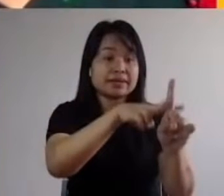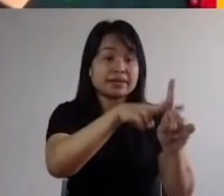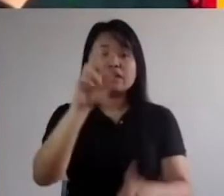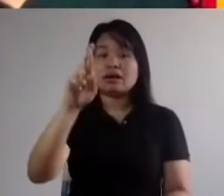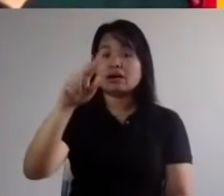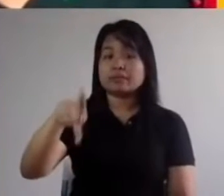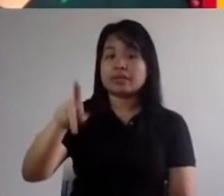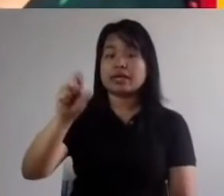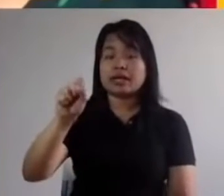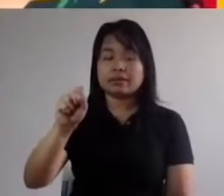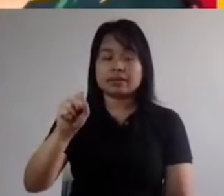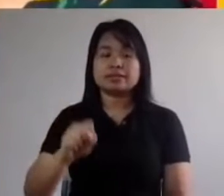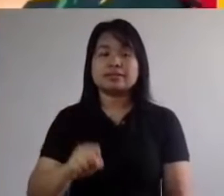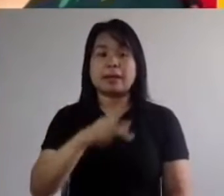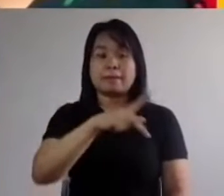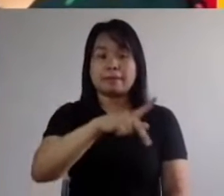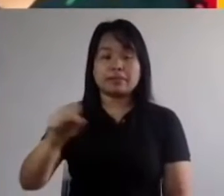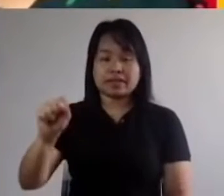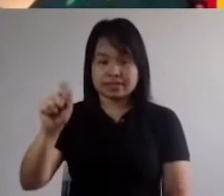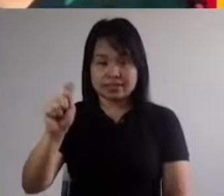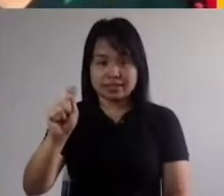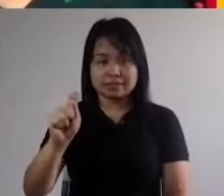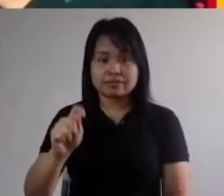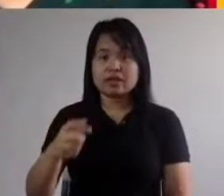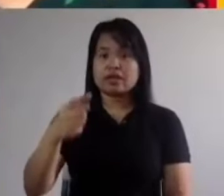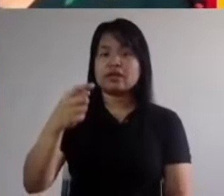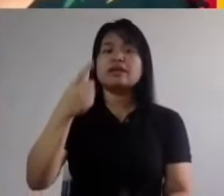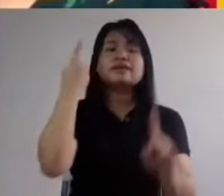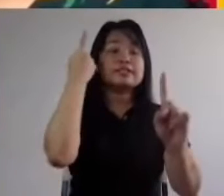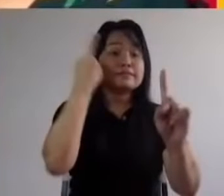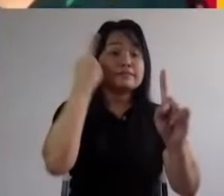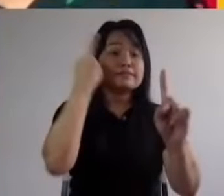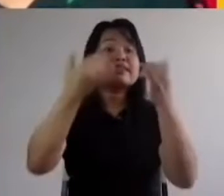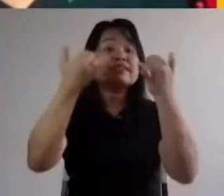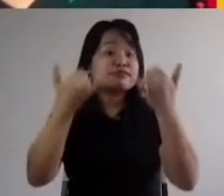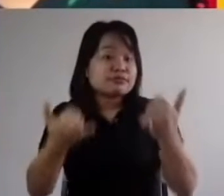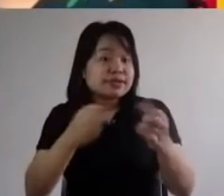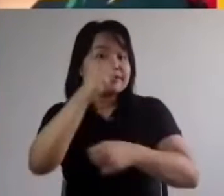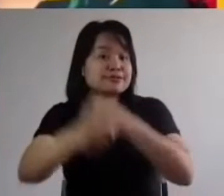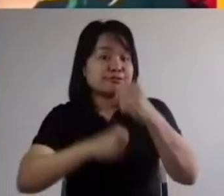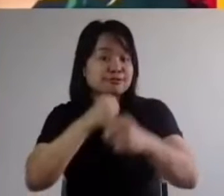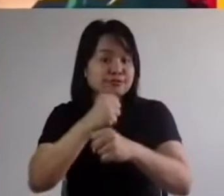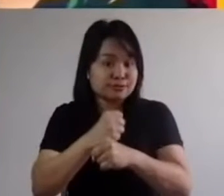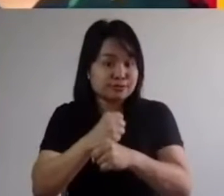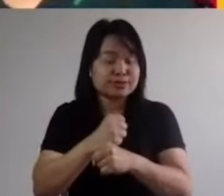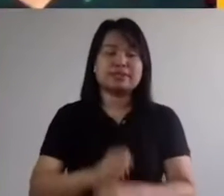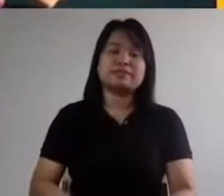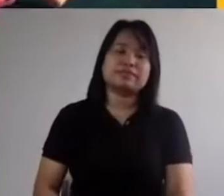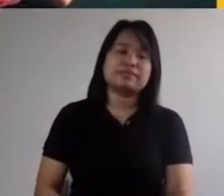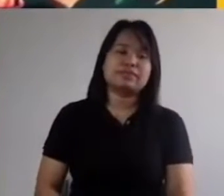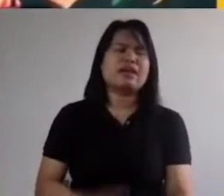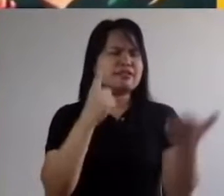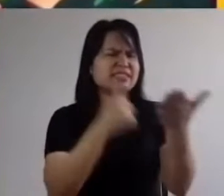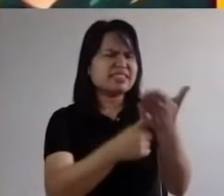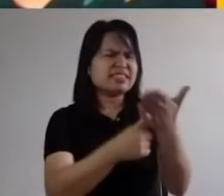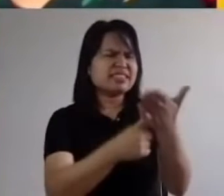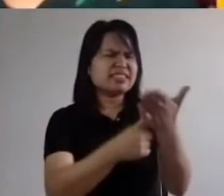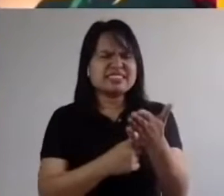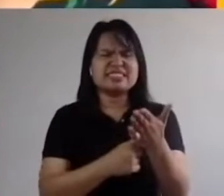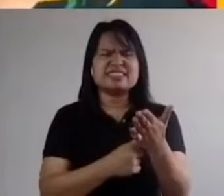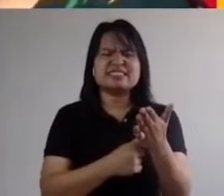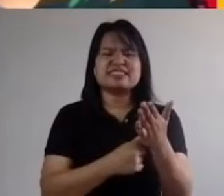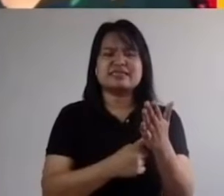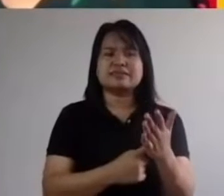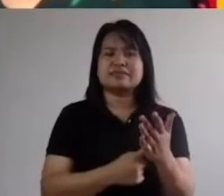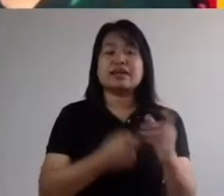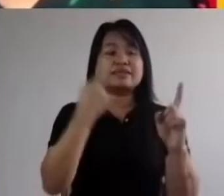PPST specifically for this school year, which discusses about and specify the